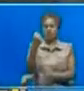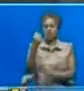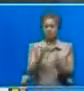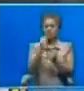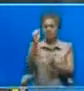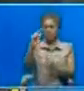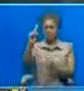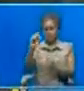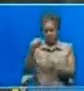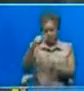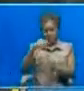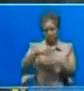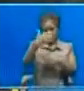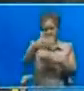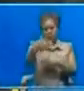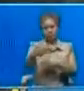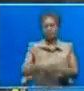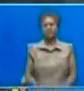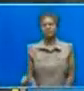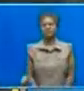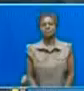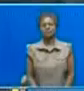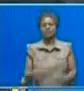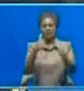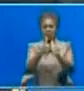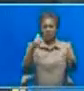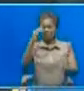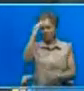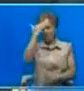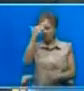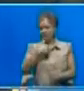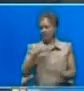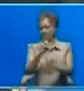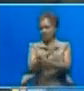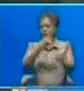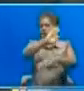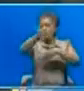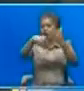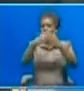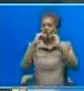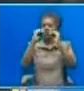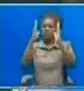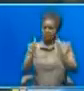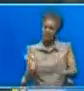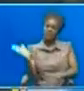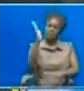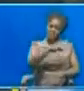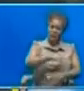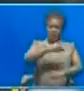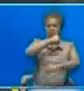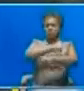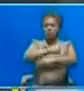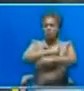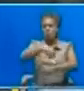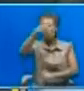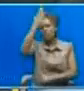2015, forthwith. For the avoidance of doubt, all teachers will resume teaching by